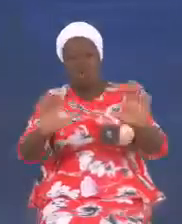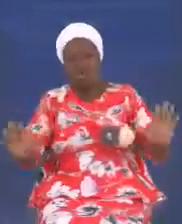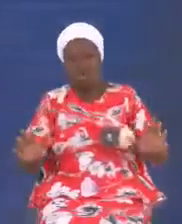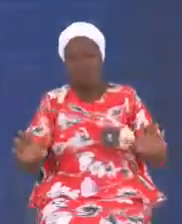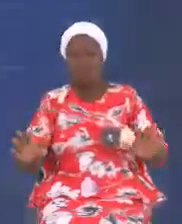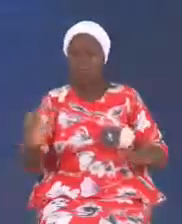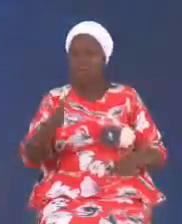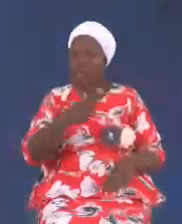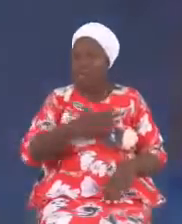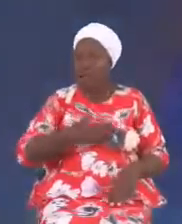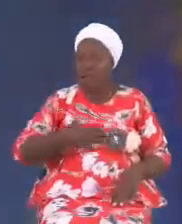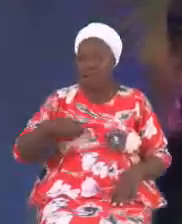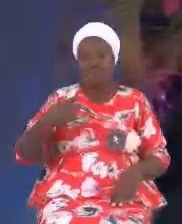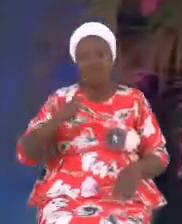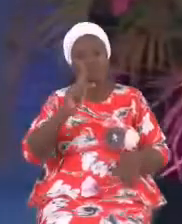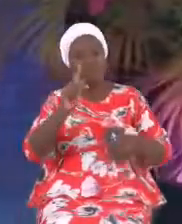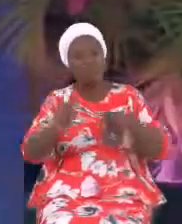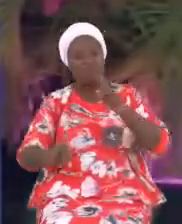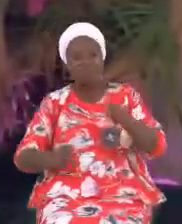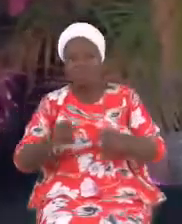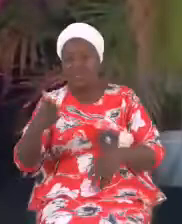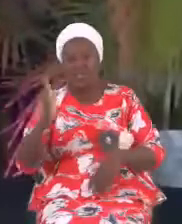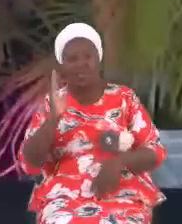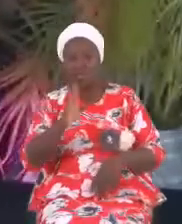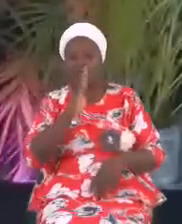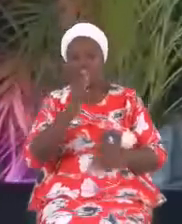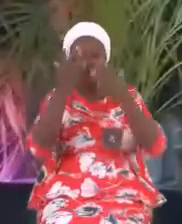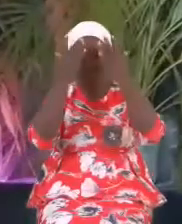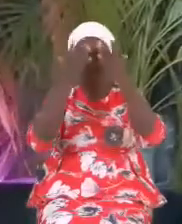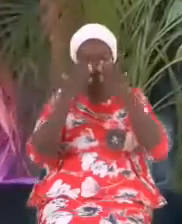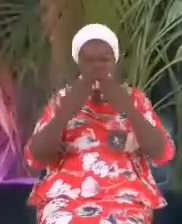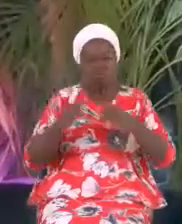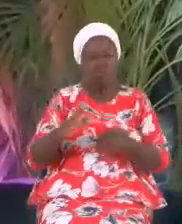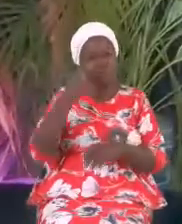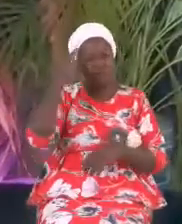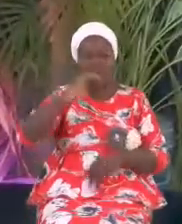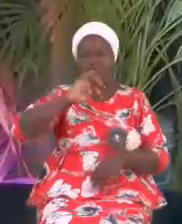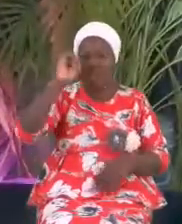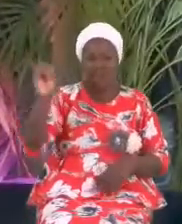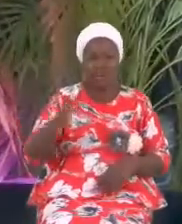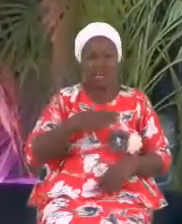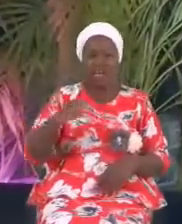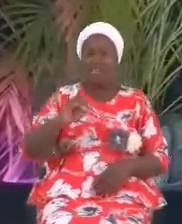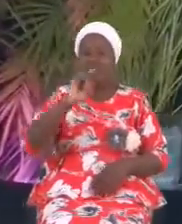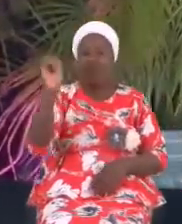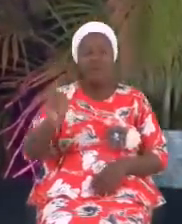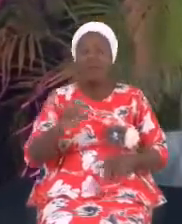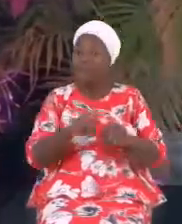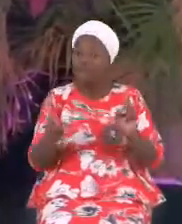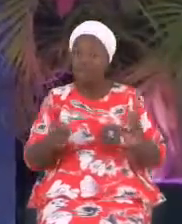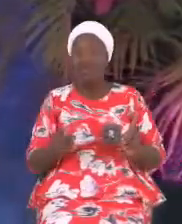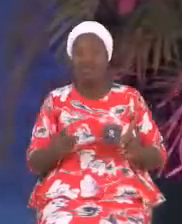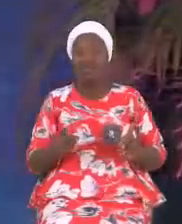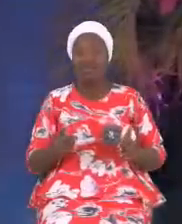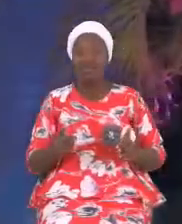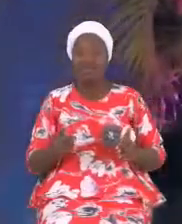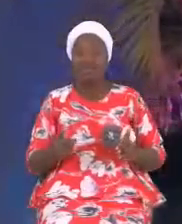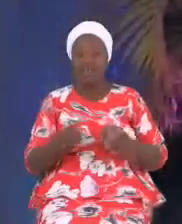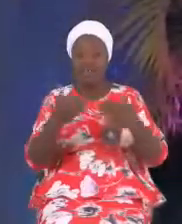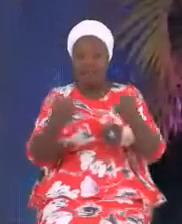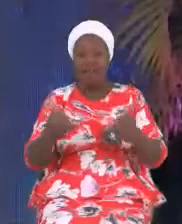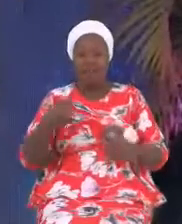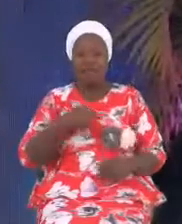the people there will be sorrowful forever and ever. But now we come